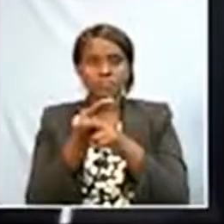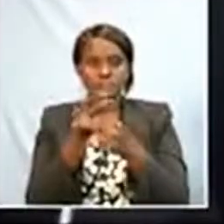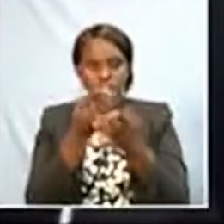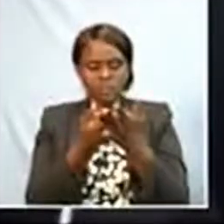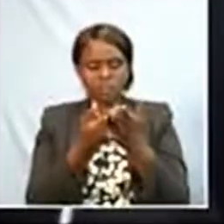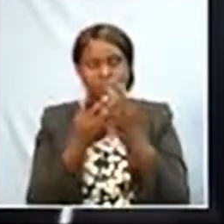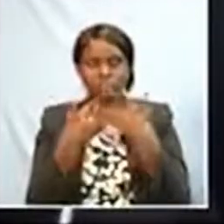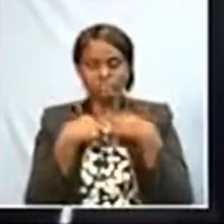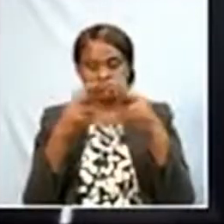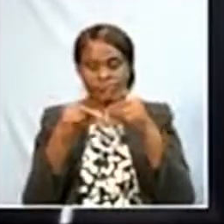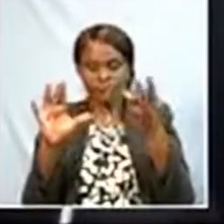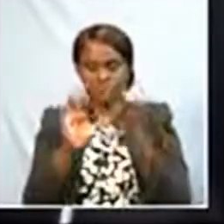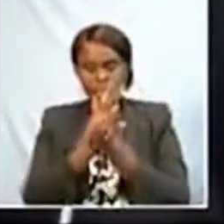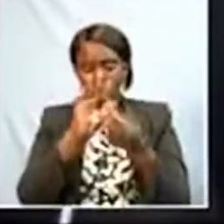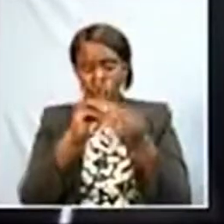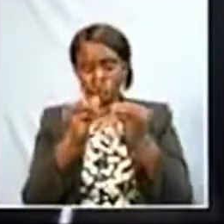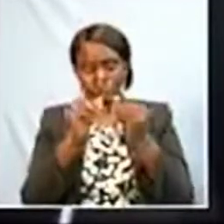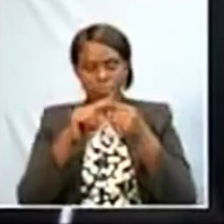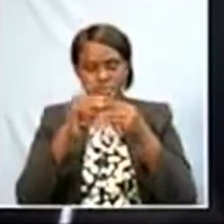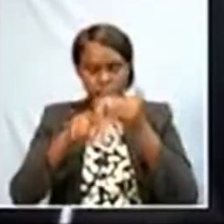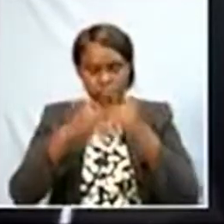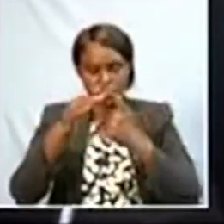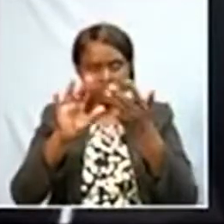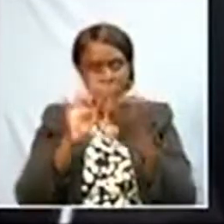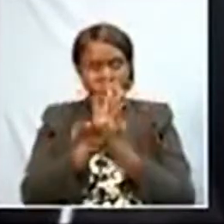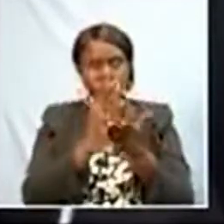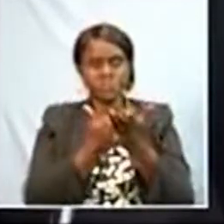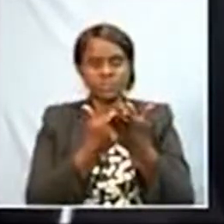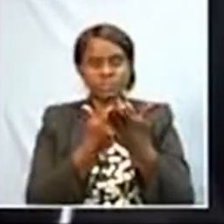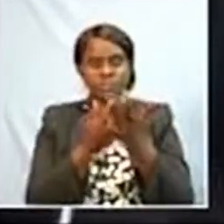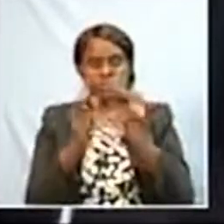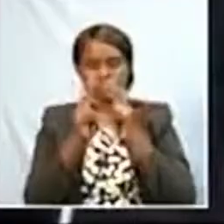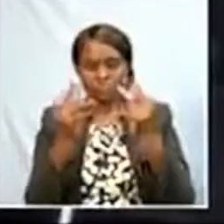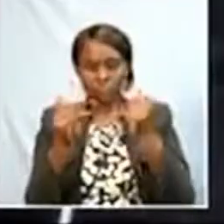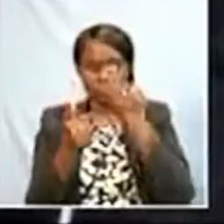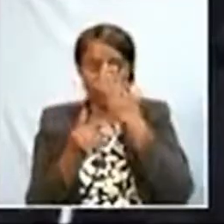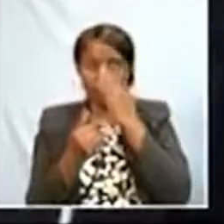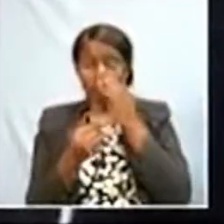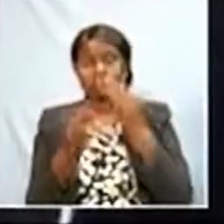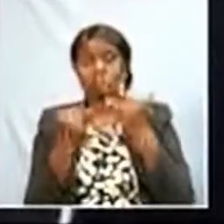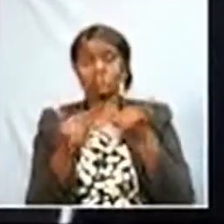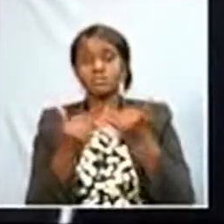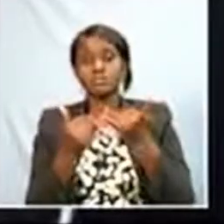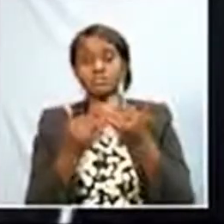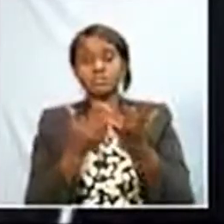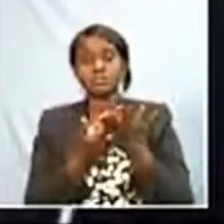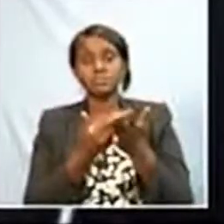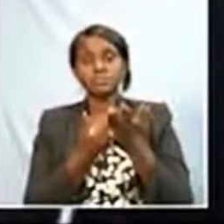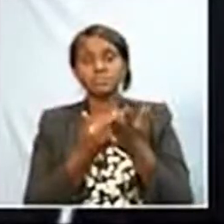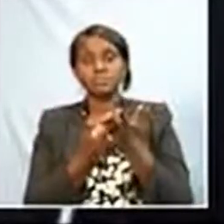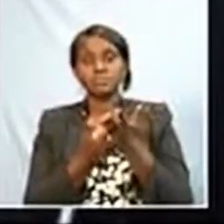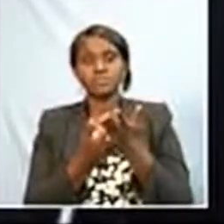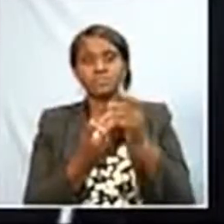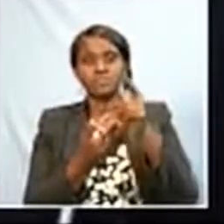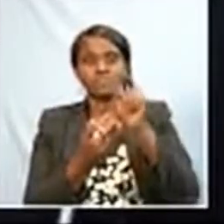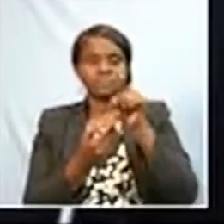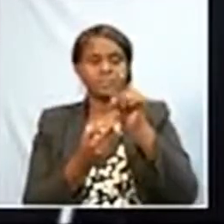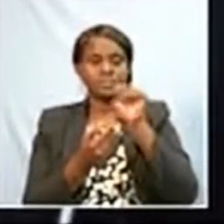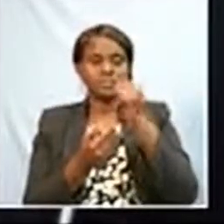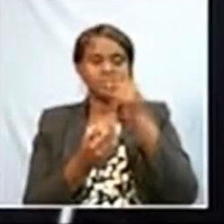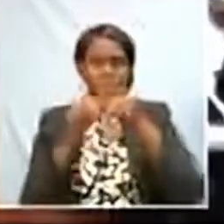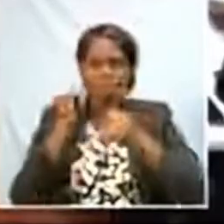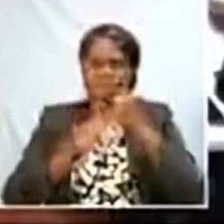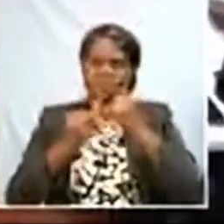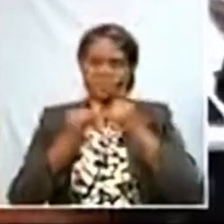there's no page number, but the next page. So now you can wind